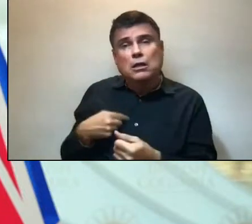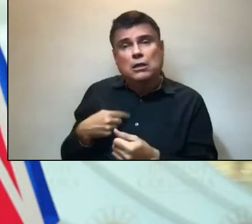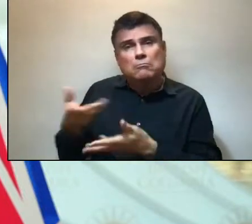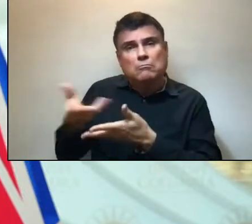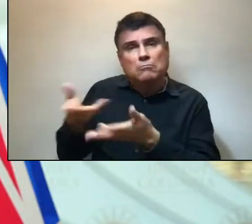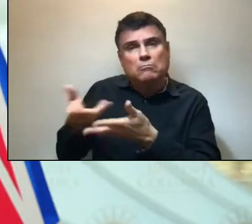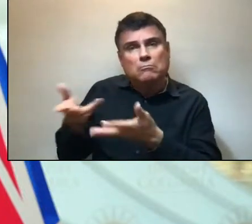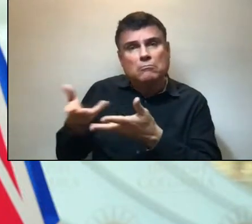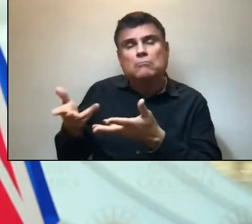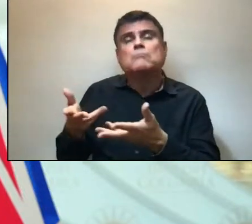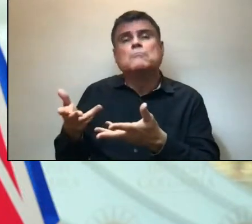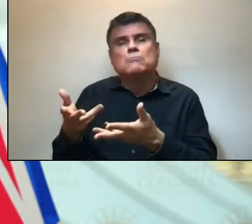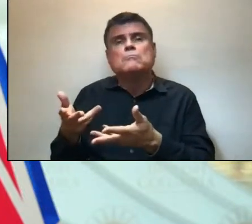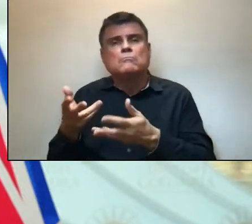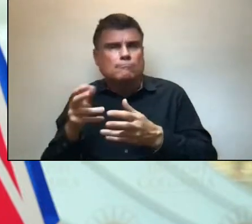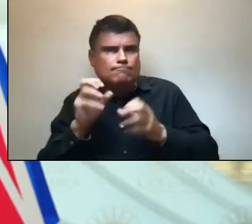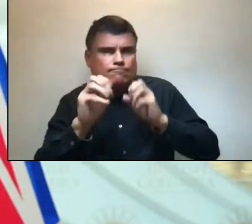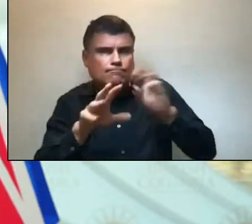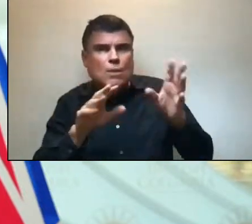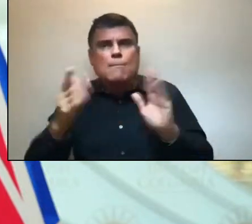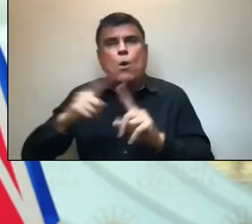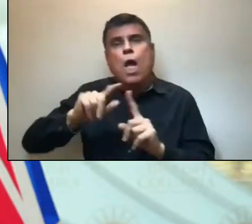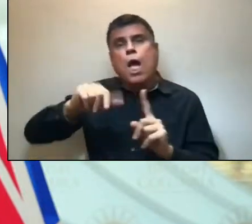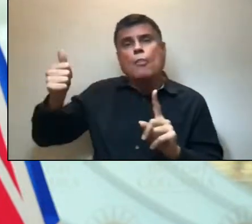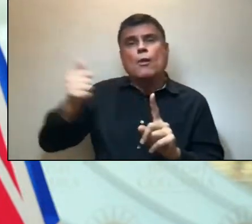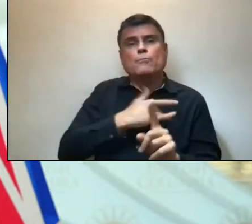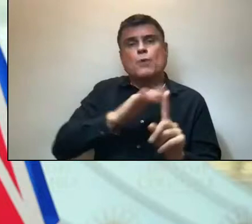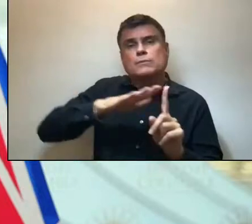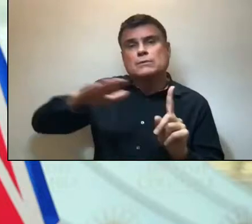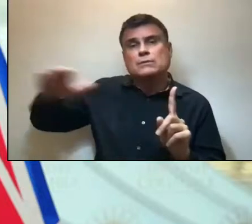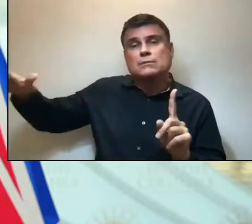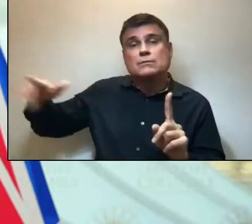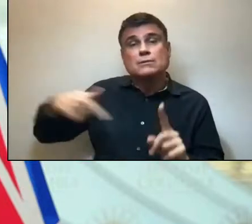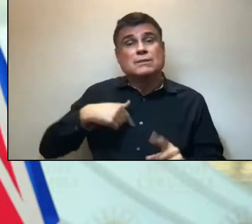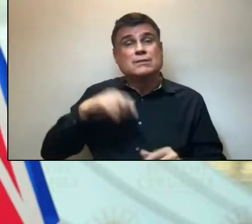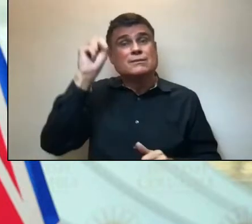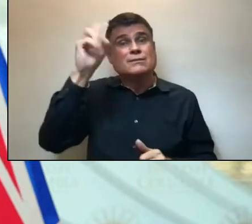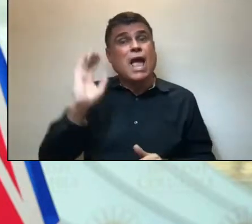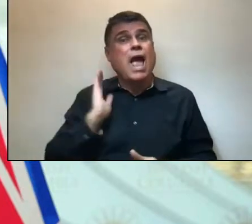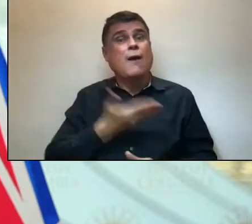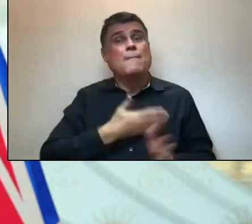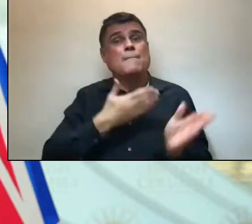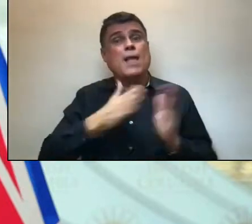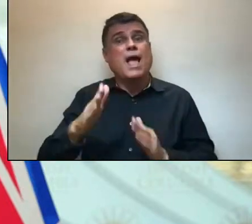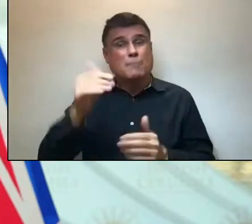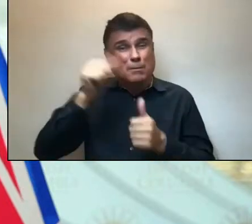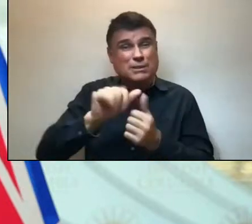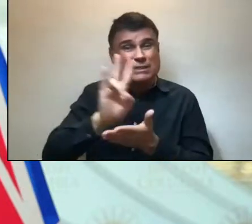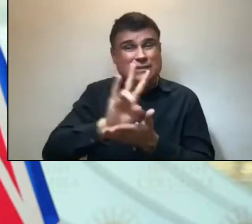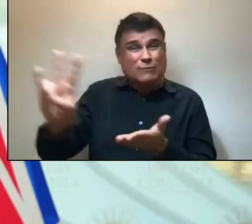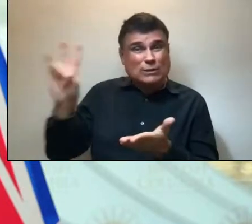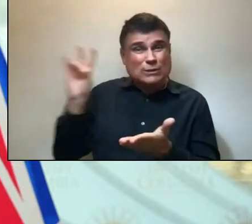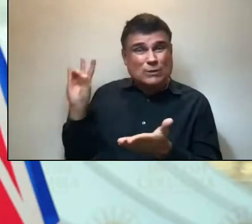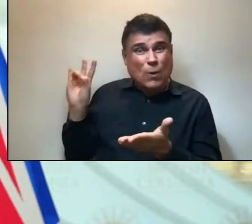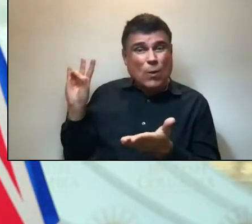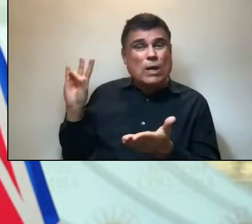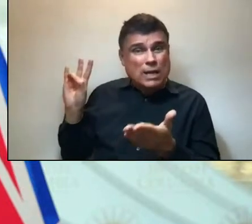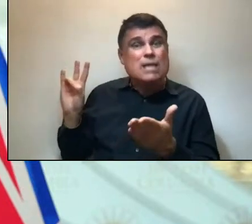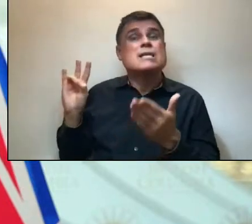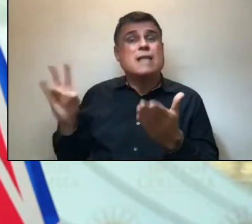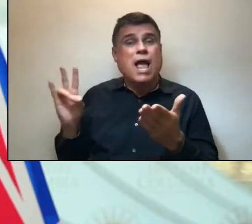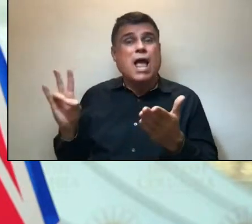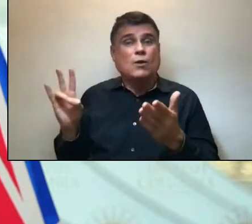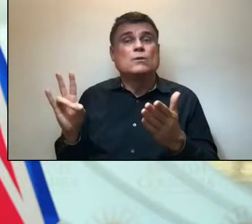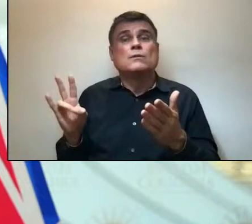jurisdictions. And note that we laid out our plan in detail 7 weeks ago. We're ahead on that plan. The numbers that we presented in terms of our